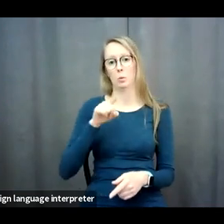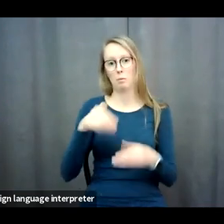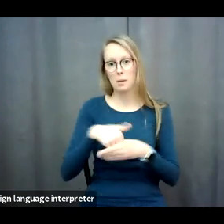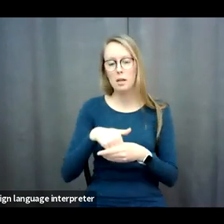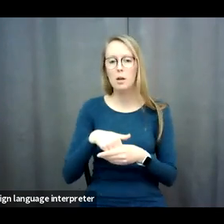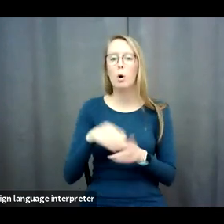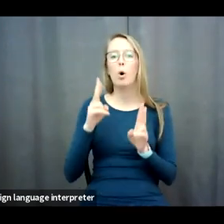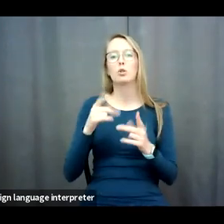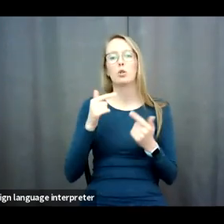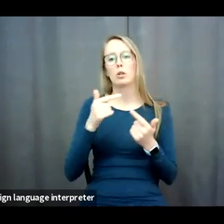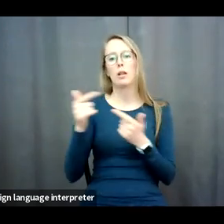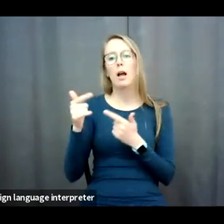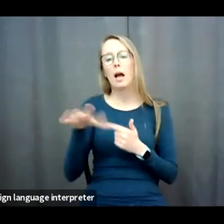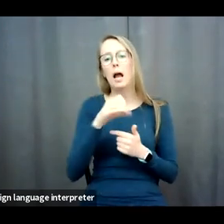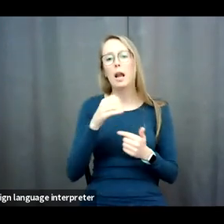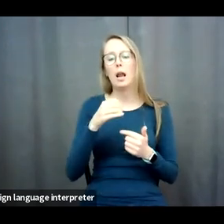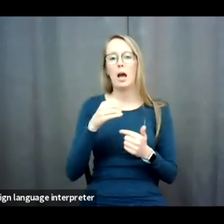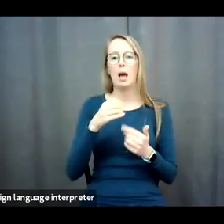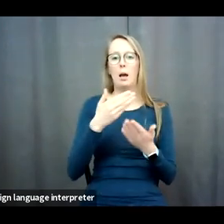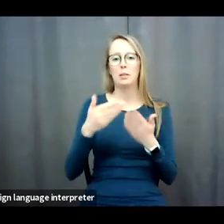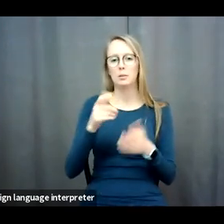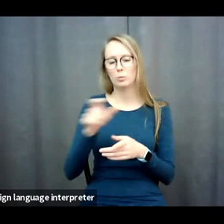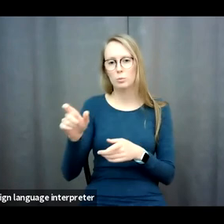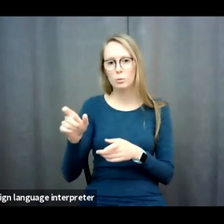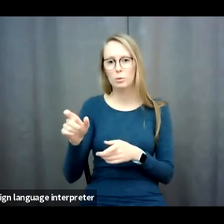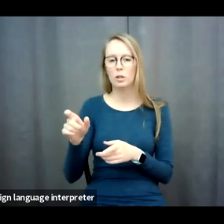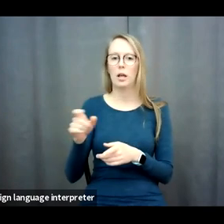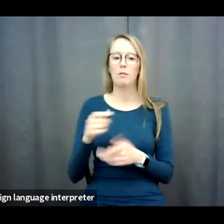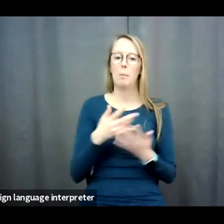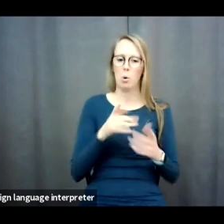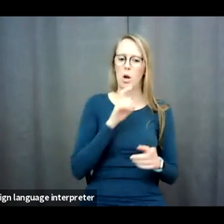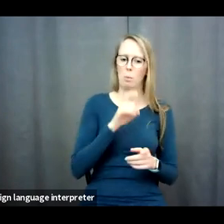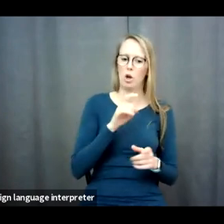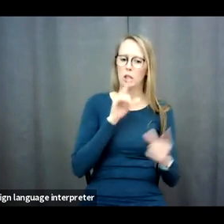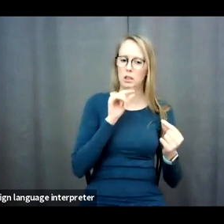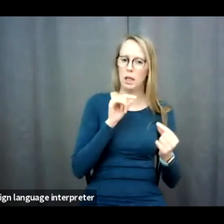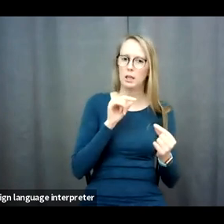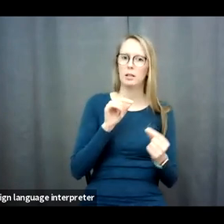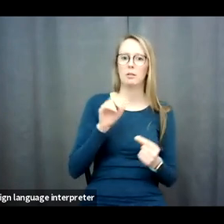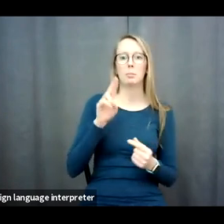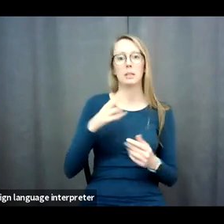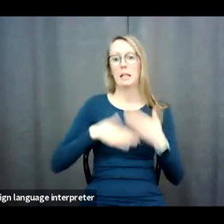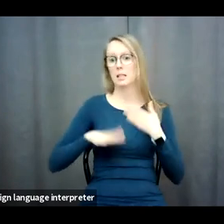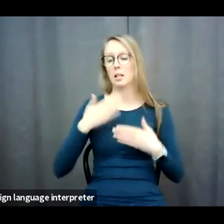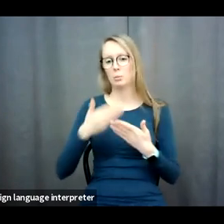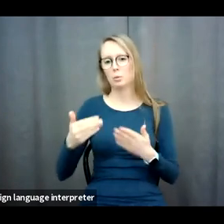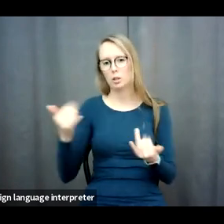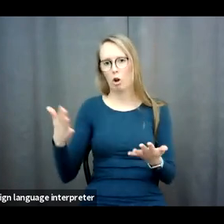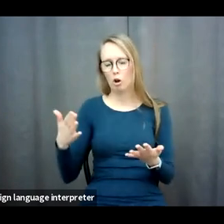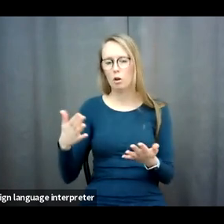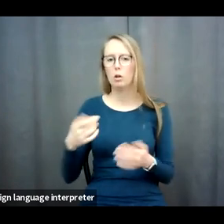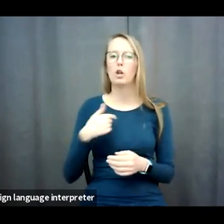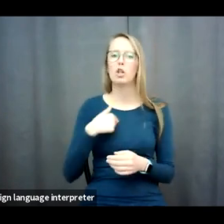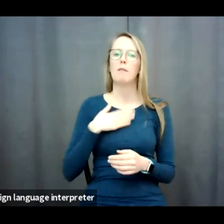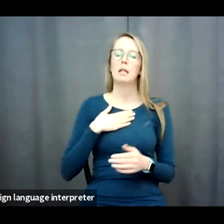thank you to all the presenters. We've had several comments in the chat that the presentations have been really interesting. And I would like